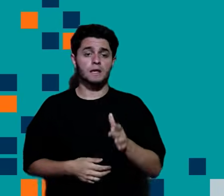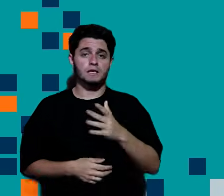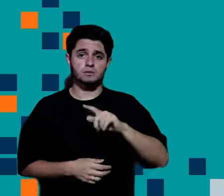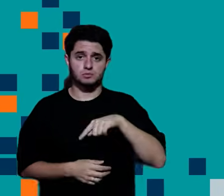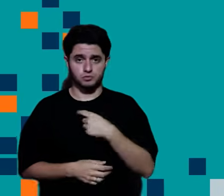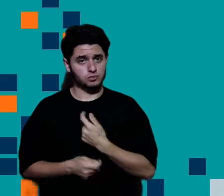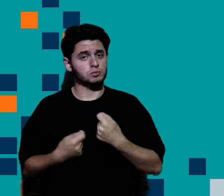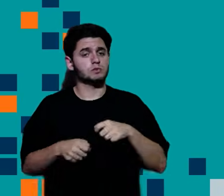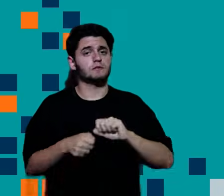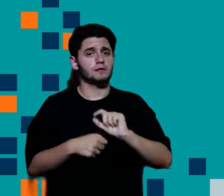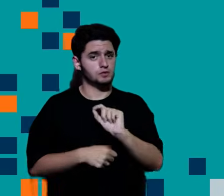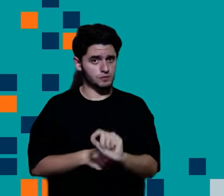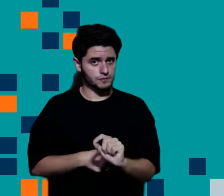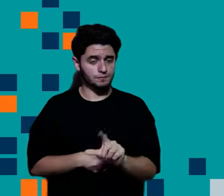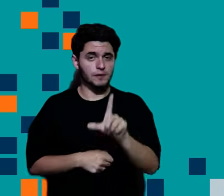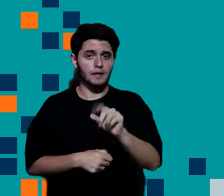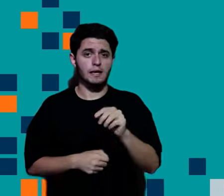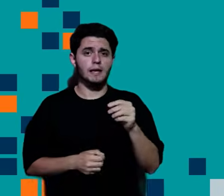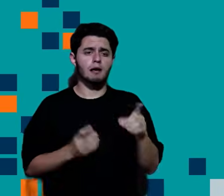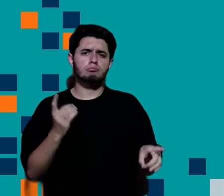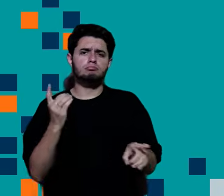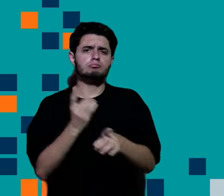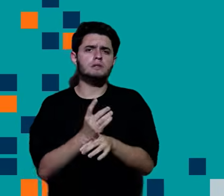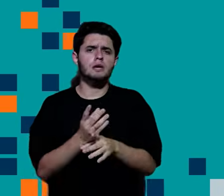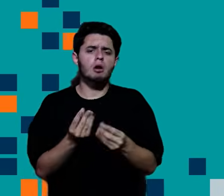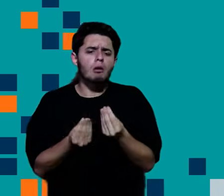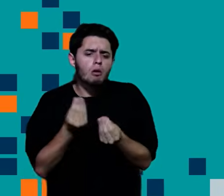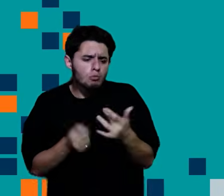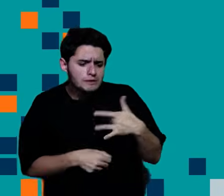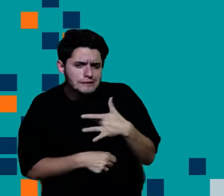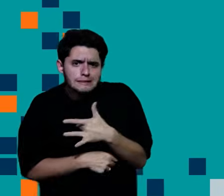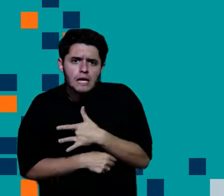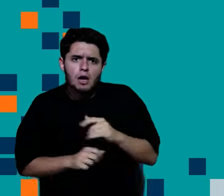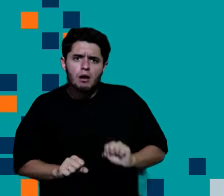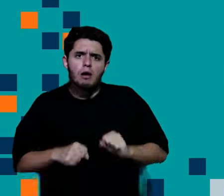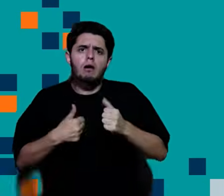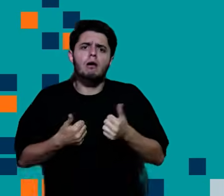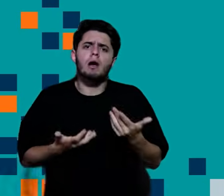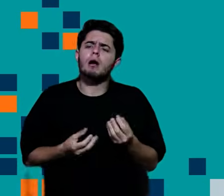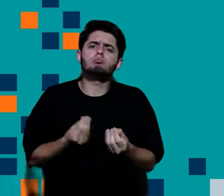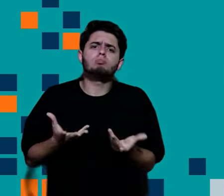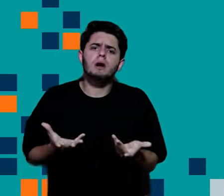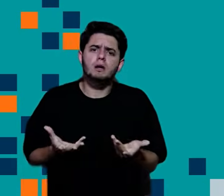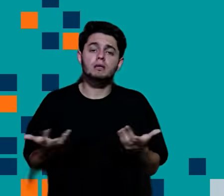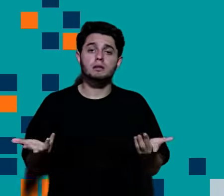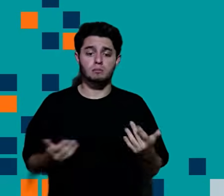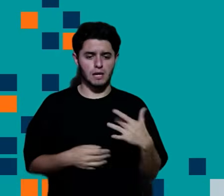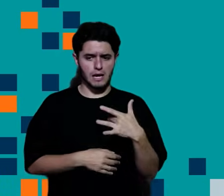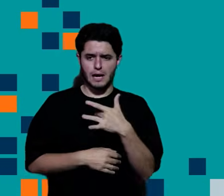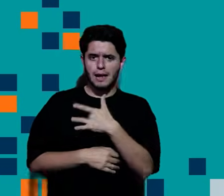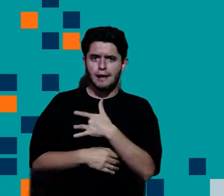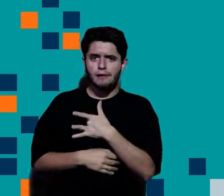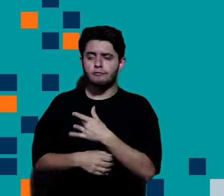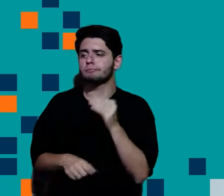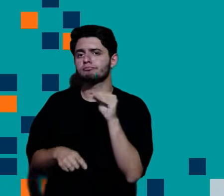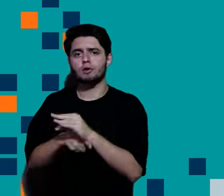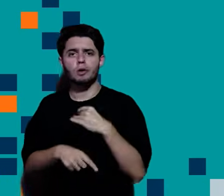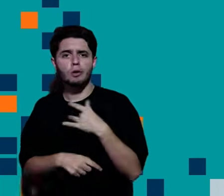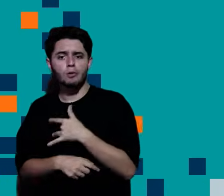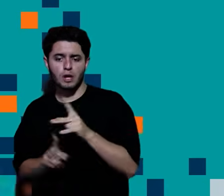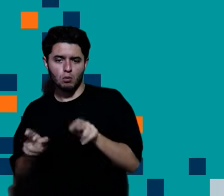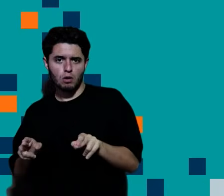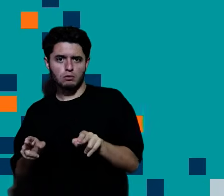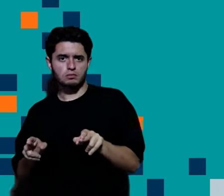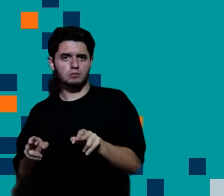to do is define what health is. Is health and healthcare the same thing? Or are